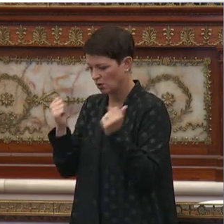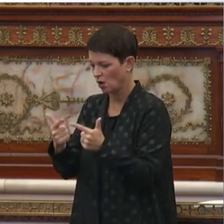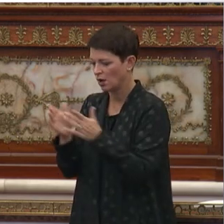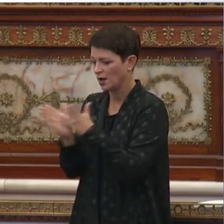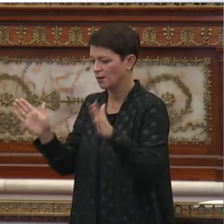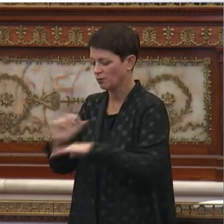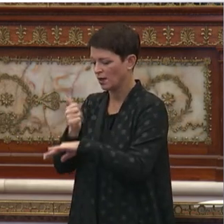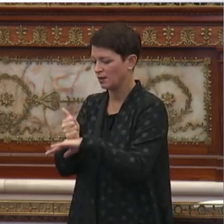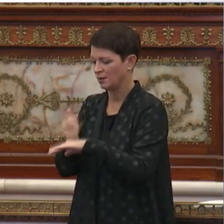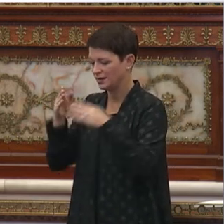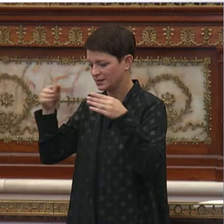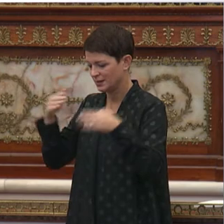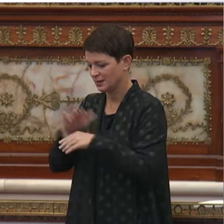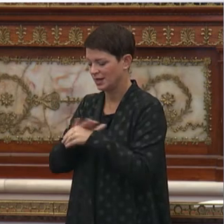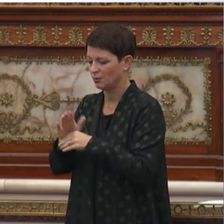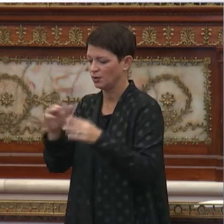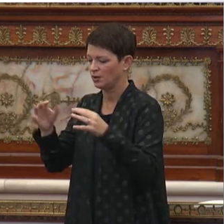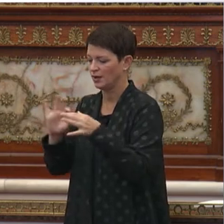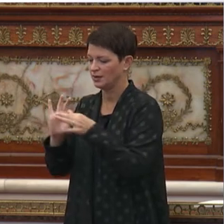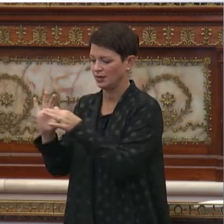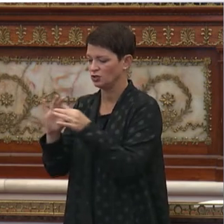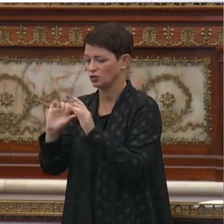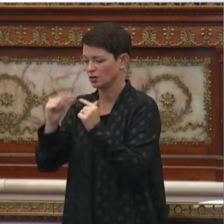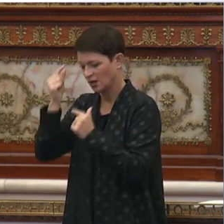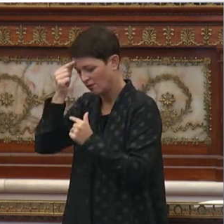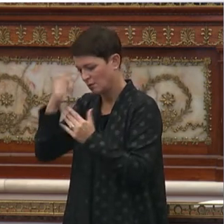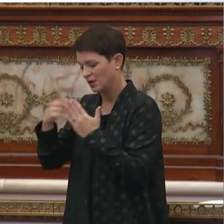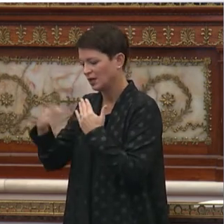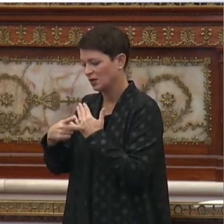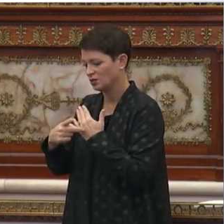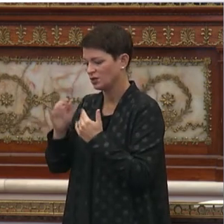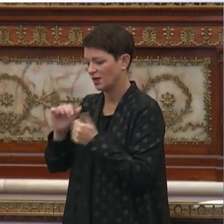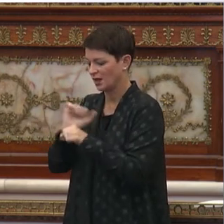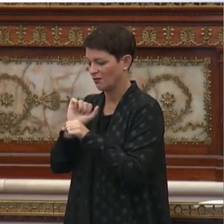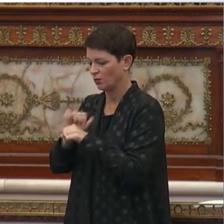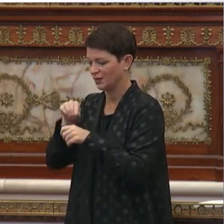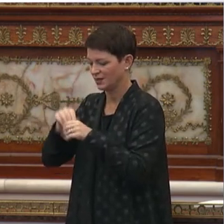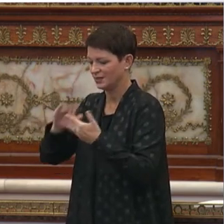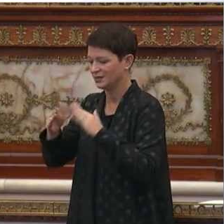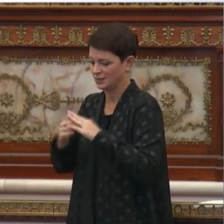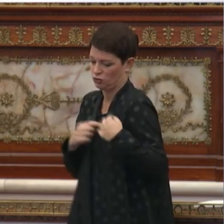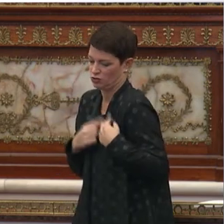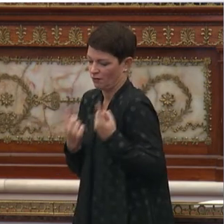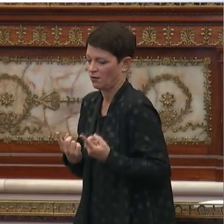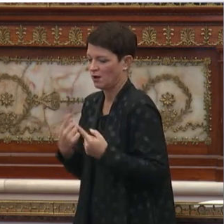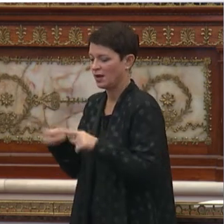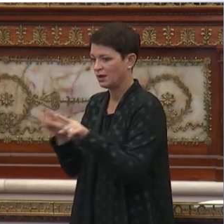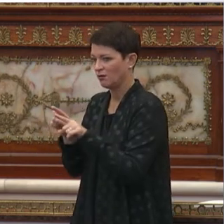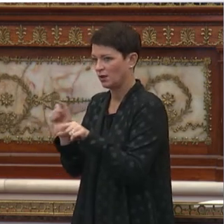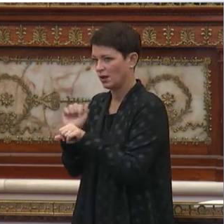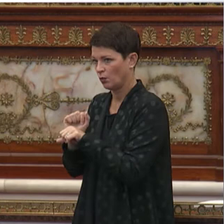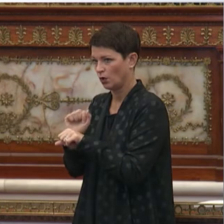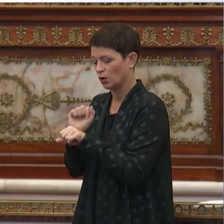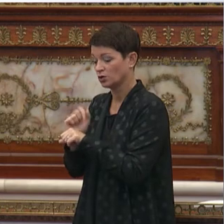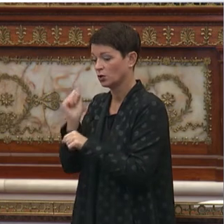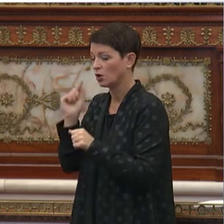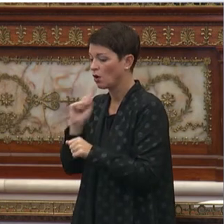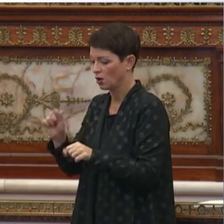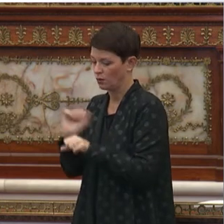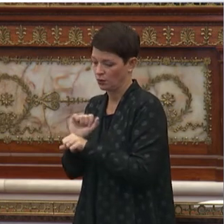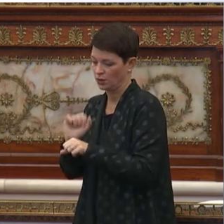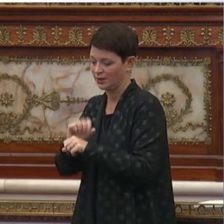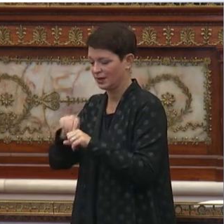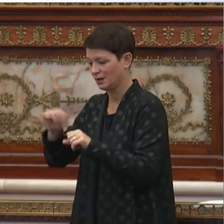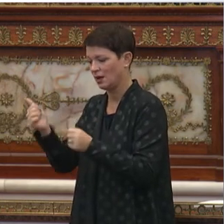broad-based neighborhood-focused and intergovernmental public safety initiatives that have worked in the city in the past and have worked or are working in